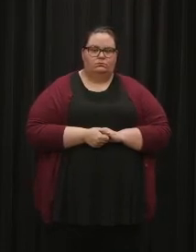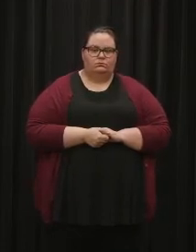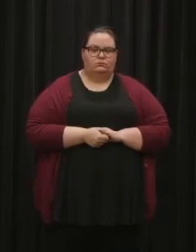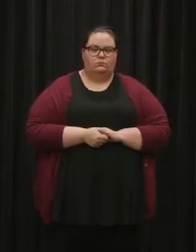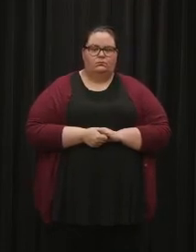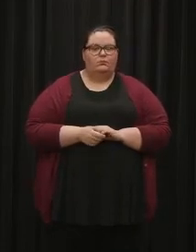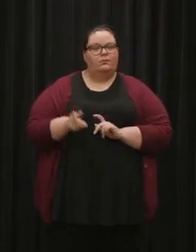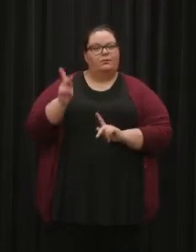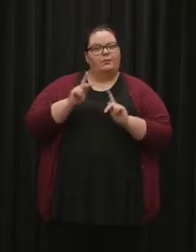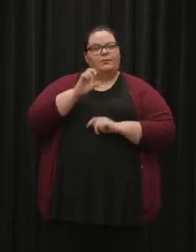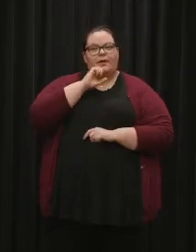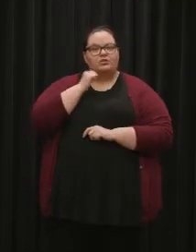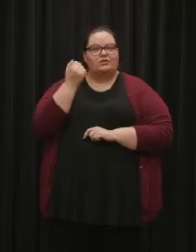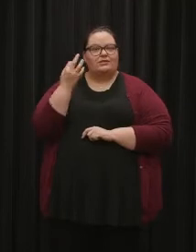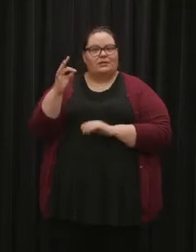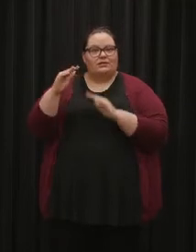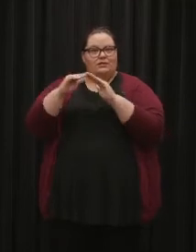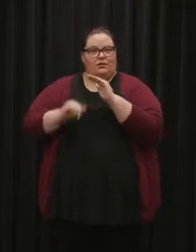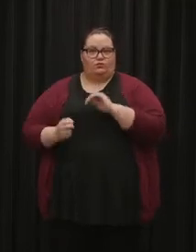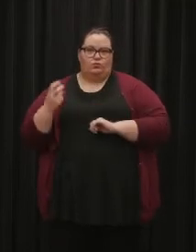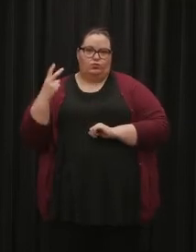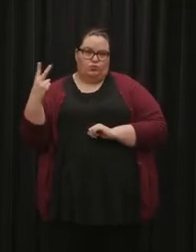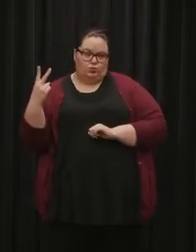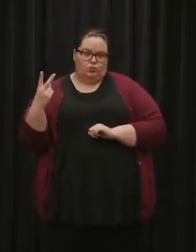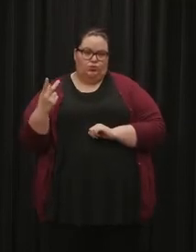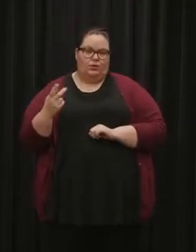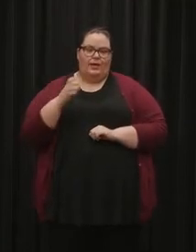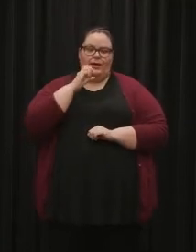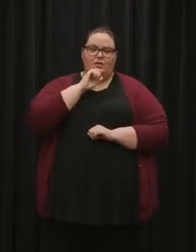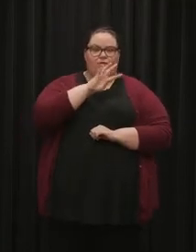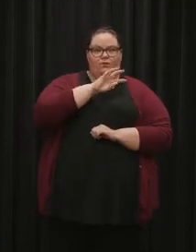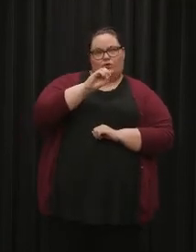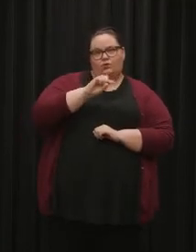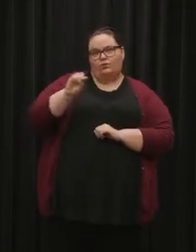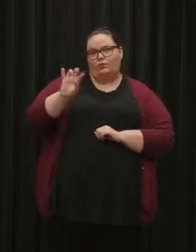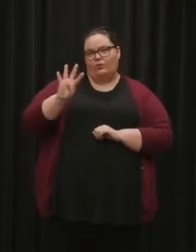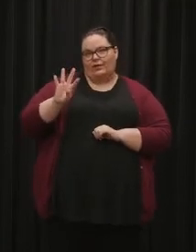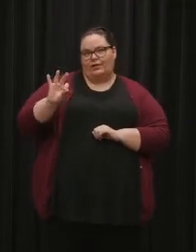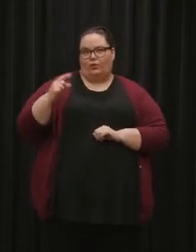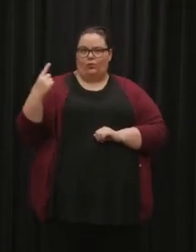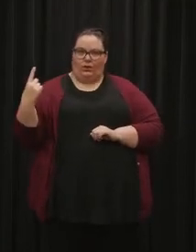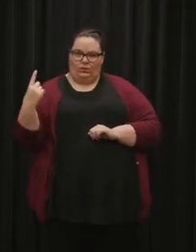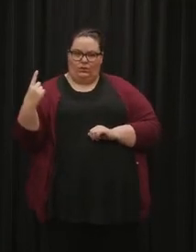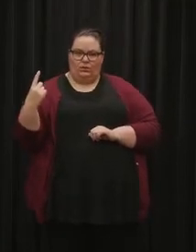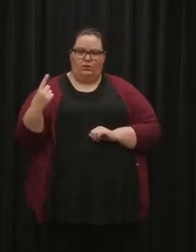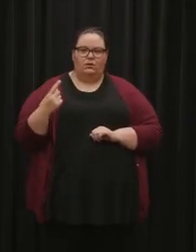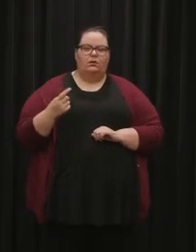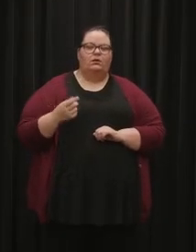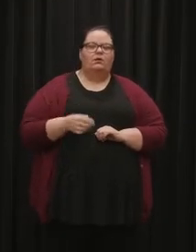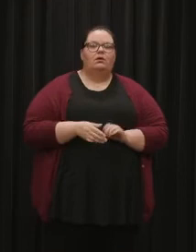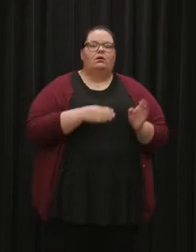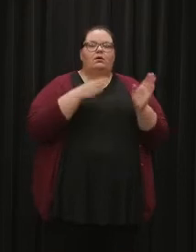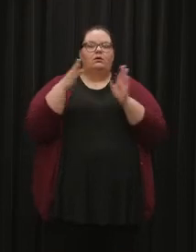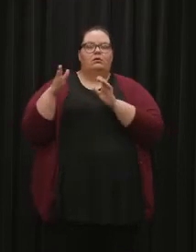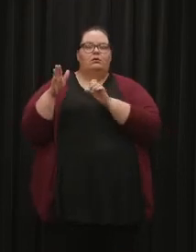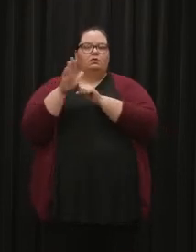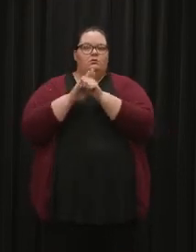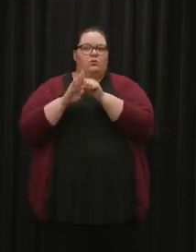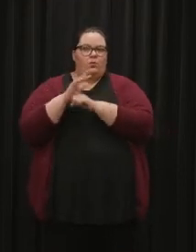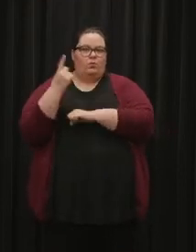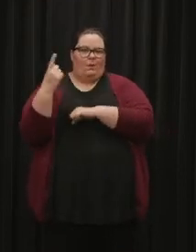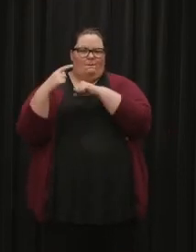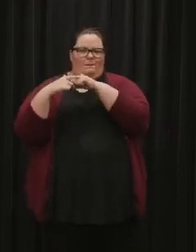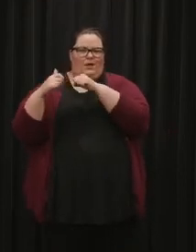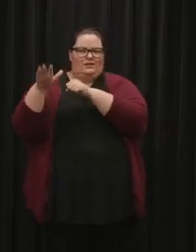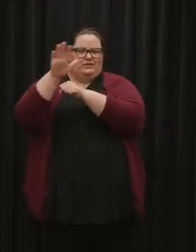Two individuals under the age of 19, 1 individual aged 40 to 49, 1 in Zone 1, which